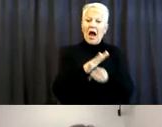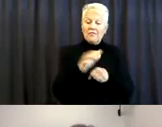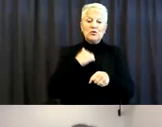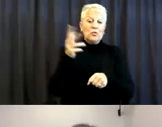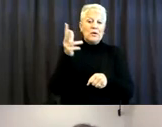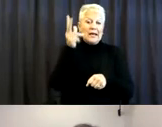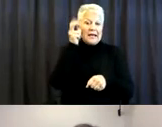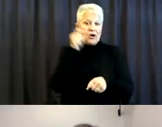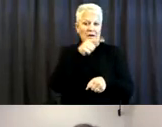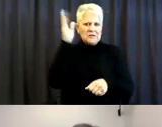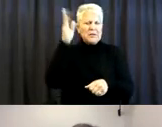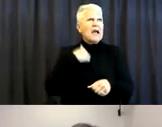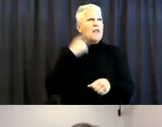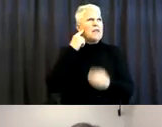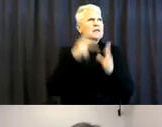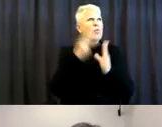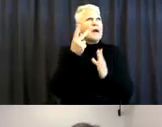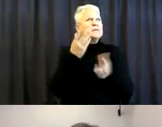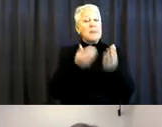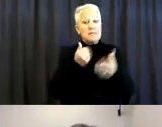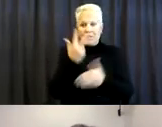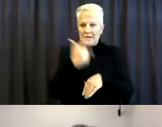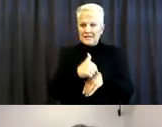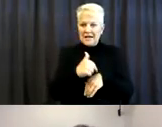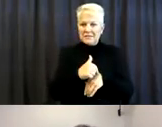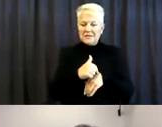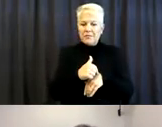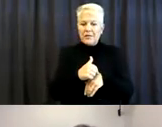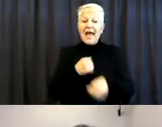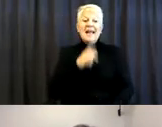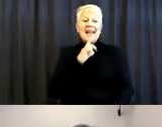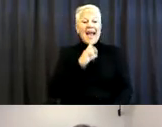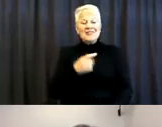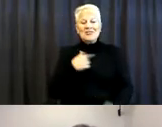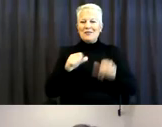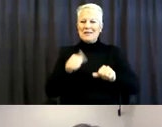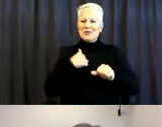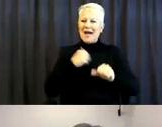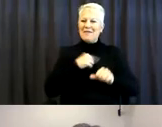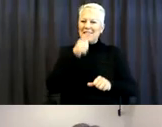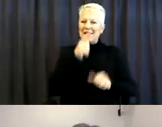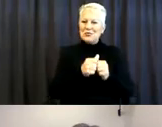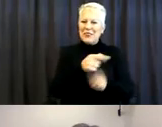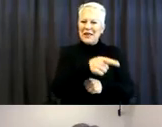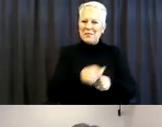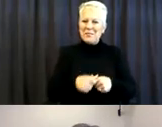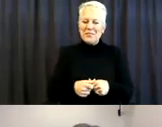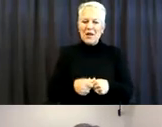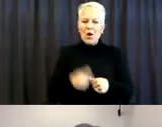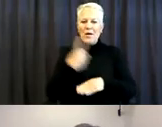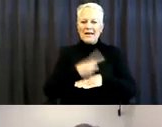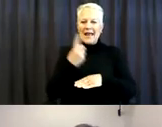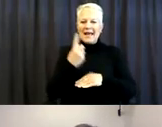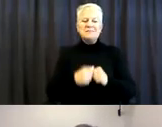hear him speak, I think twice, maybe even 3 times. And actually, I was able to have lunch with him one